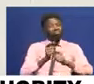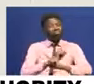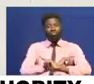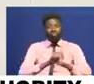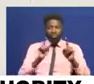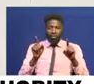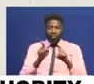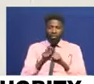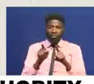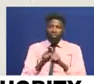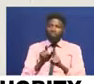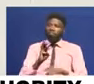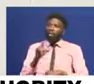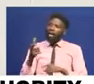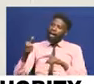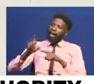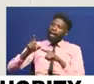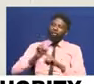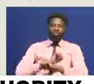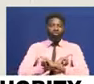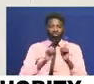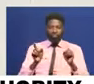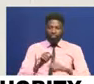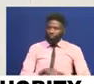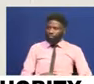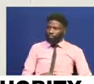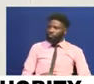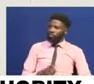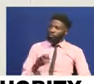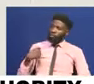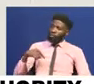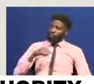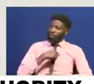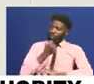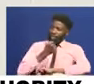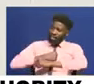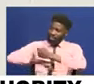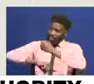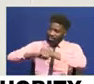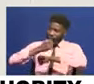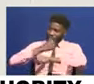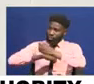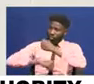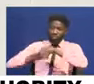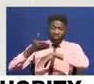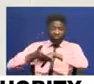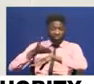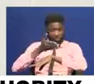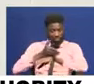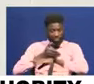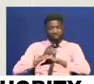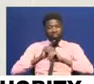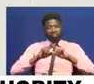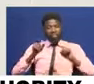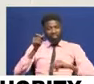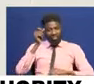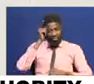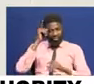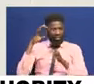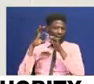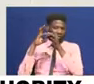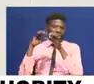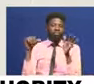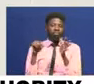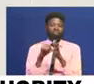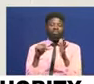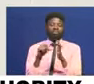saying. It's we have made efforts. But you have to understand, number one, there's a cultural issue. This is an organization that has been there for a long